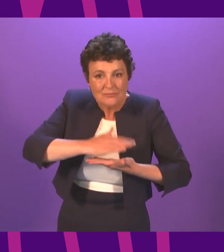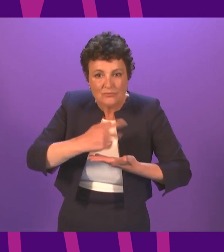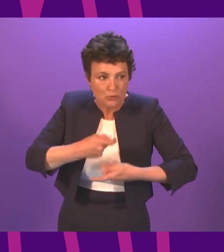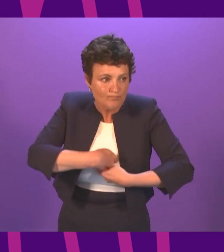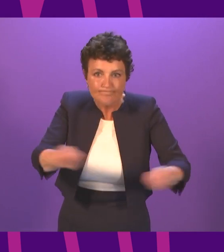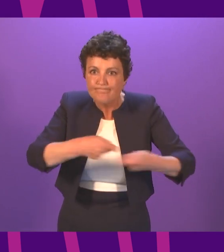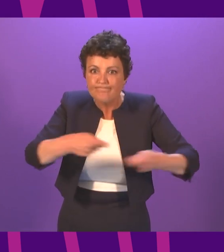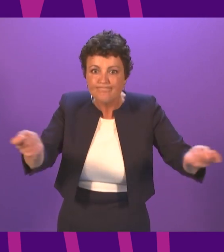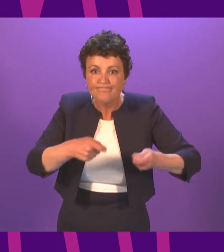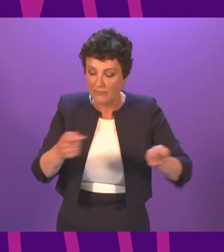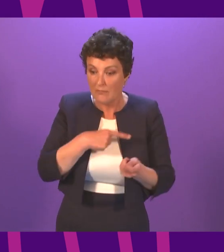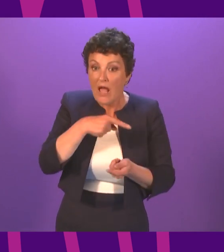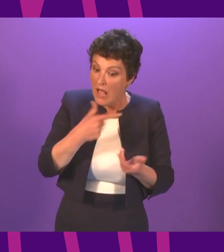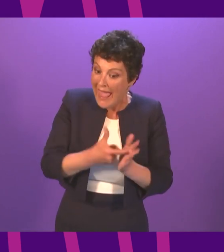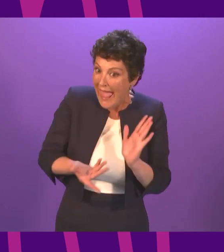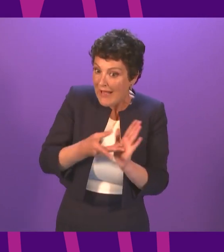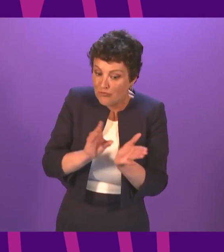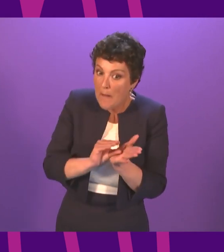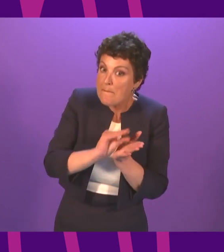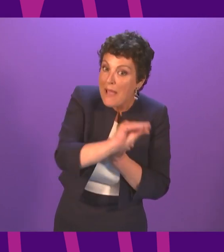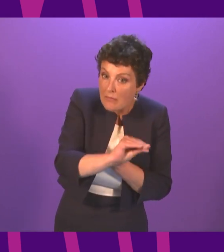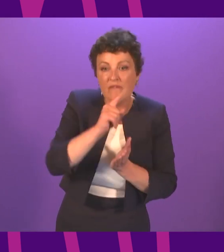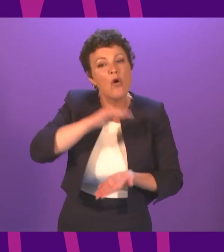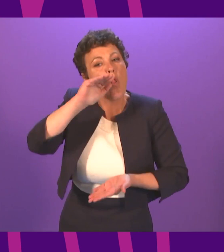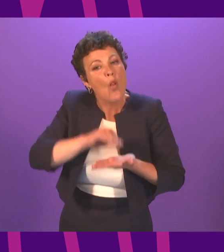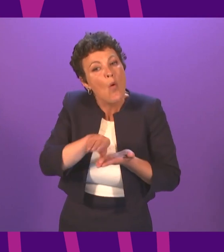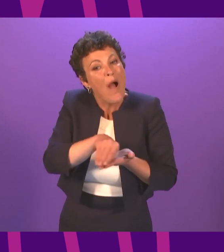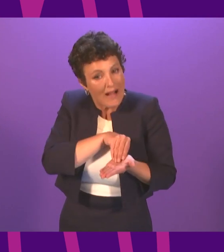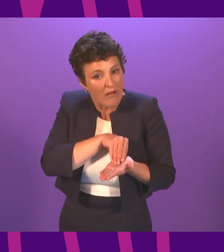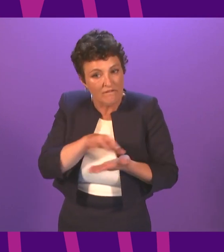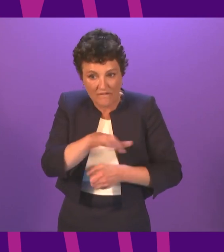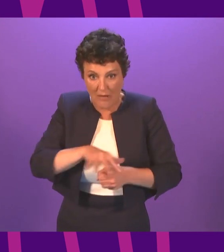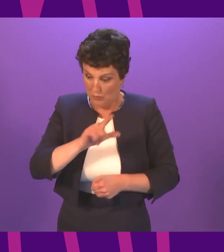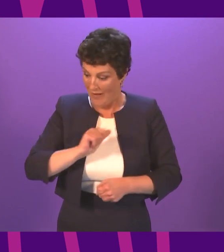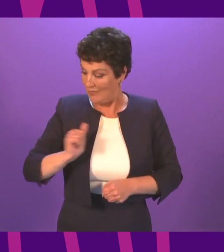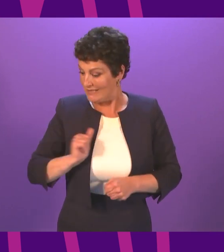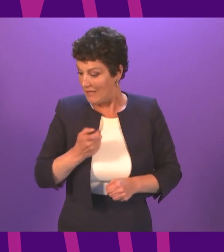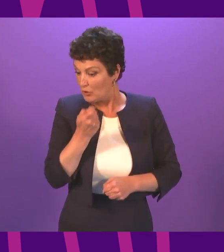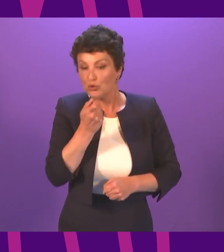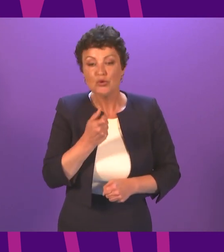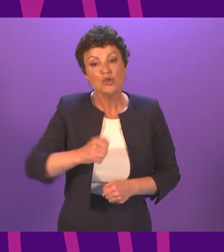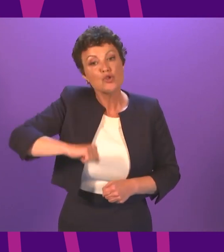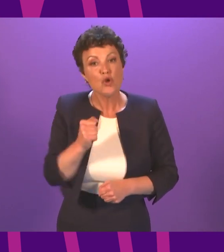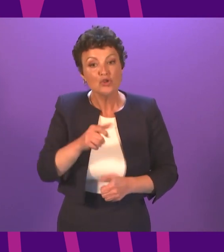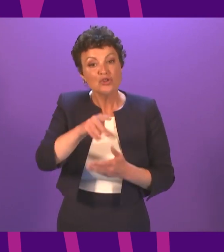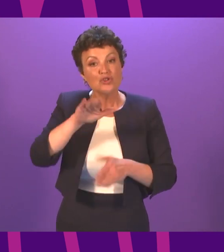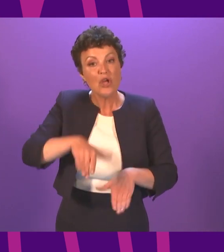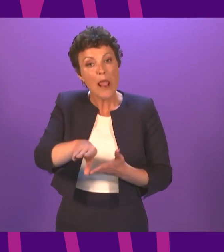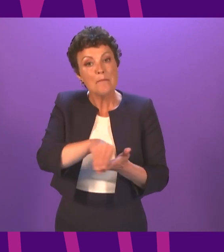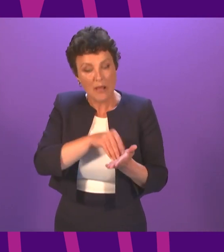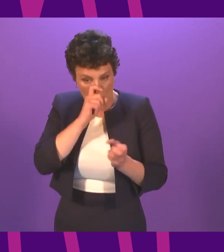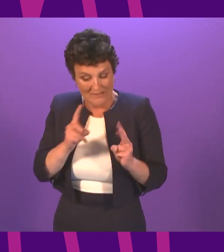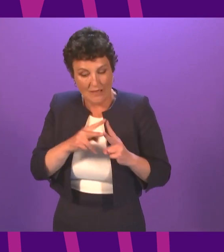making payments to low-income families as we prepare for the doubling of the Scottish Child Payment, starting work on a